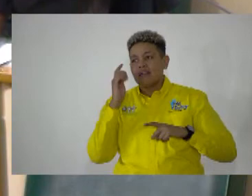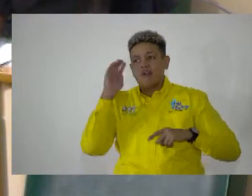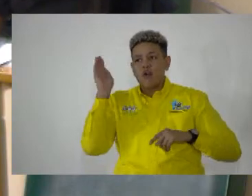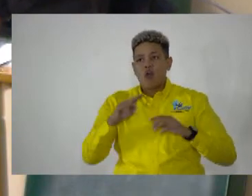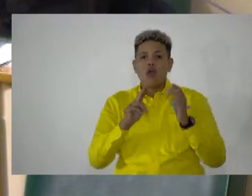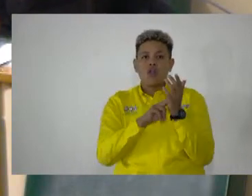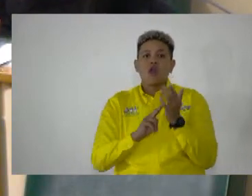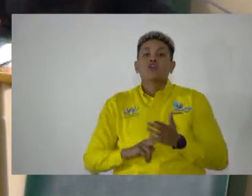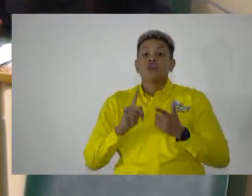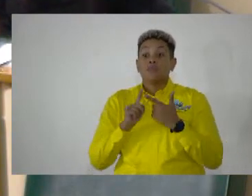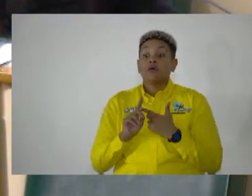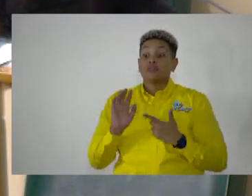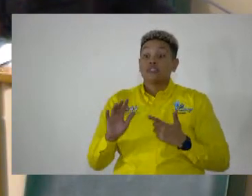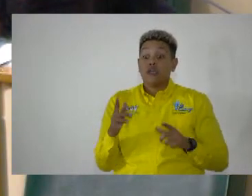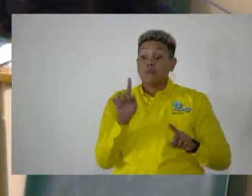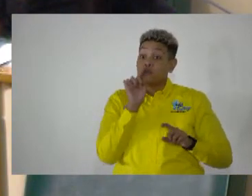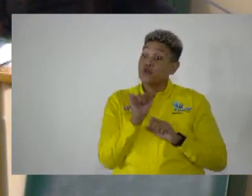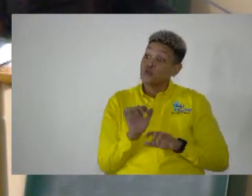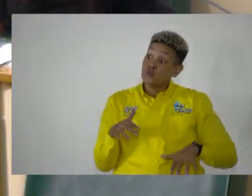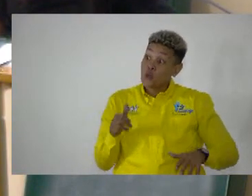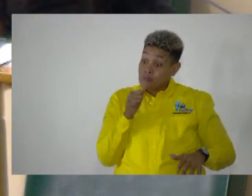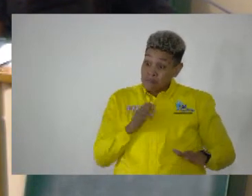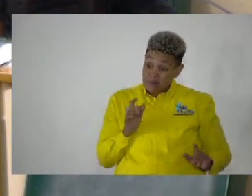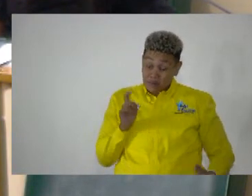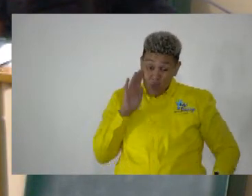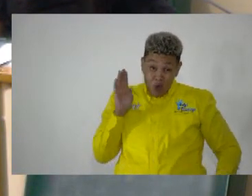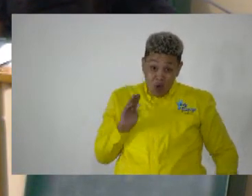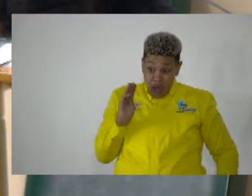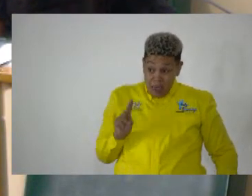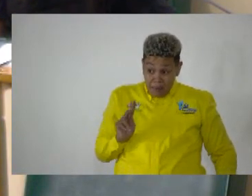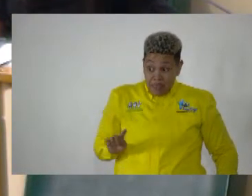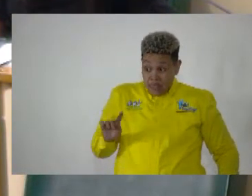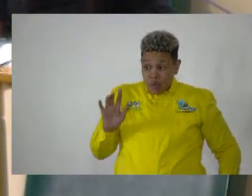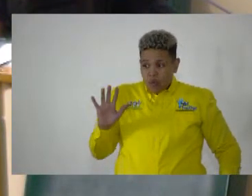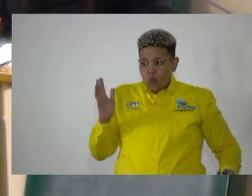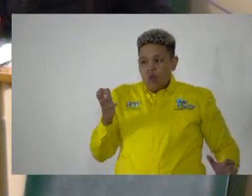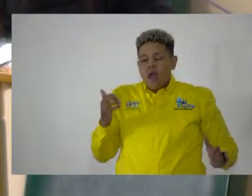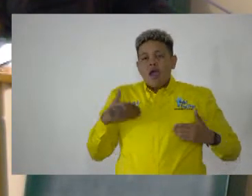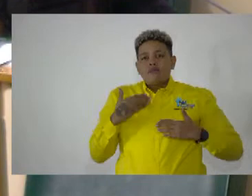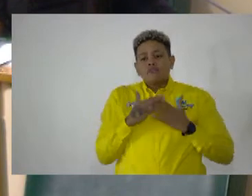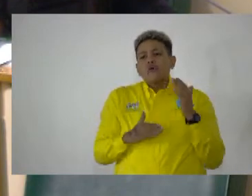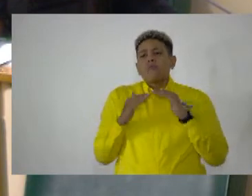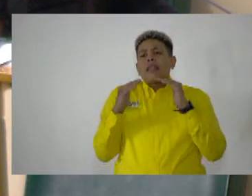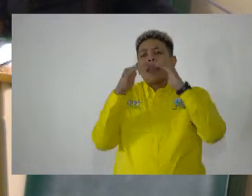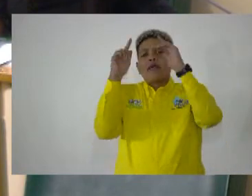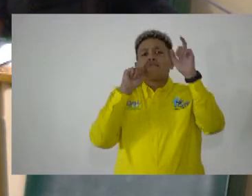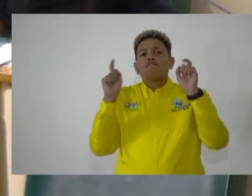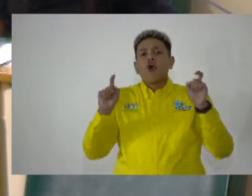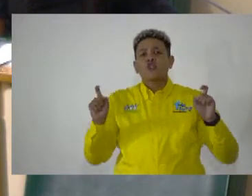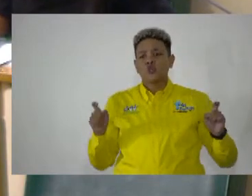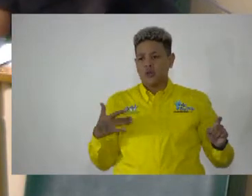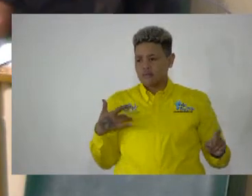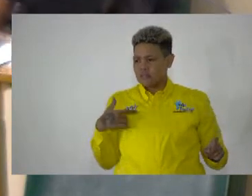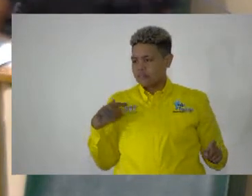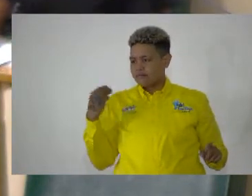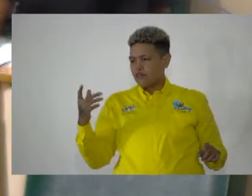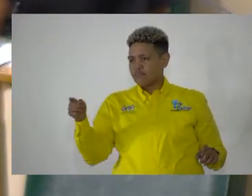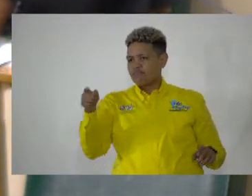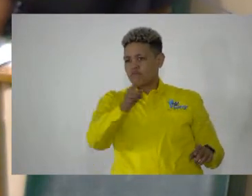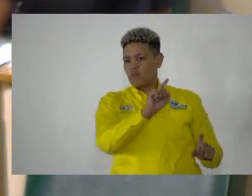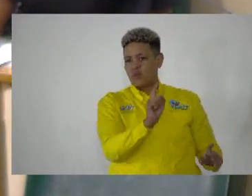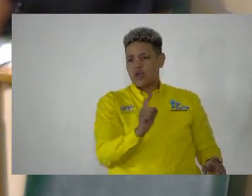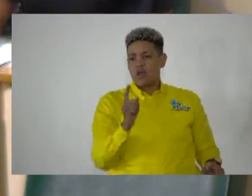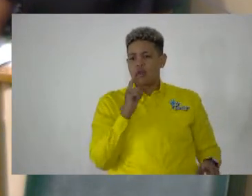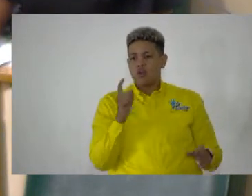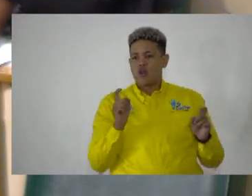contracts clustered. But the truth is, Madam Speaker, that all MPs would want to have a certain level of control over